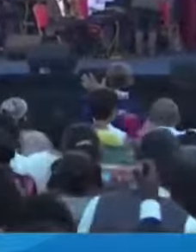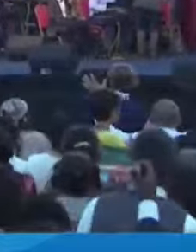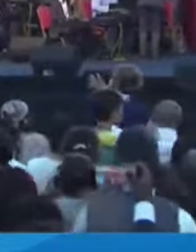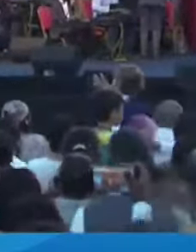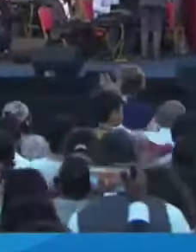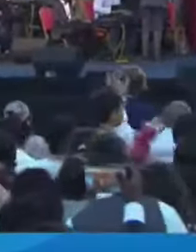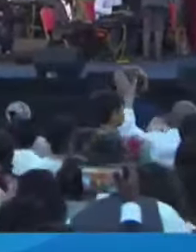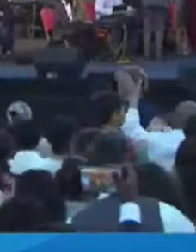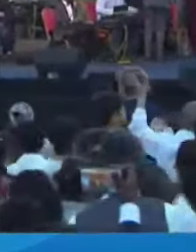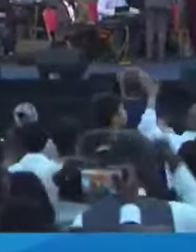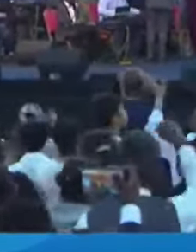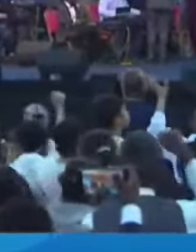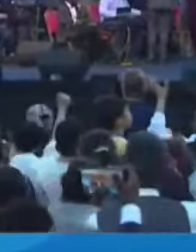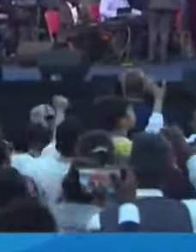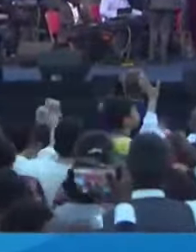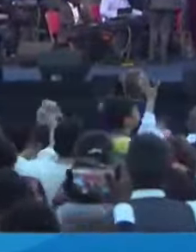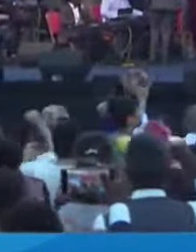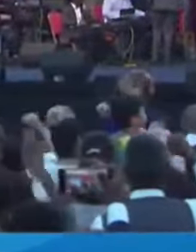Jesus